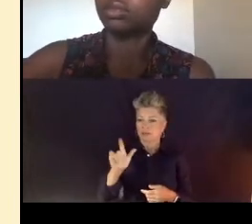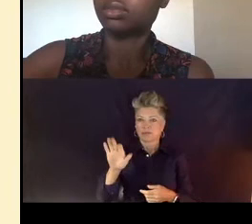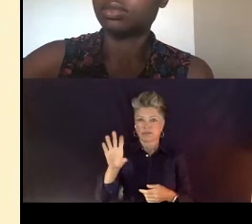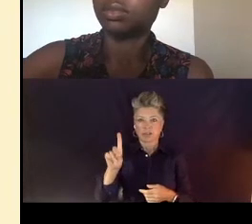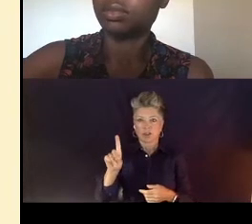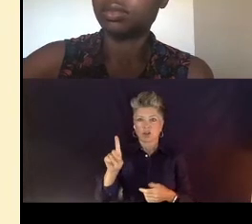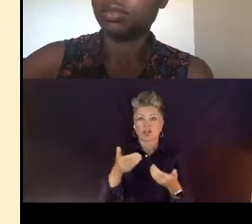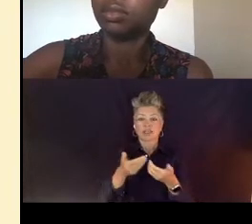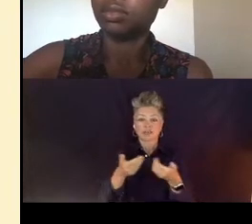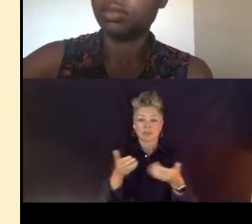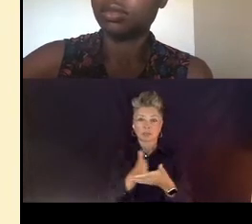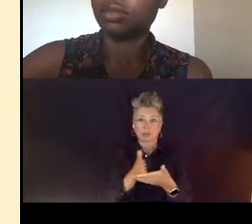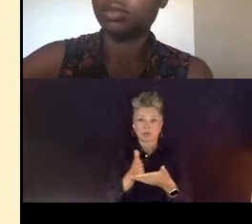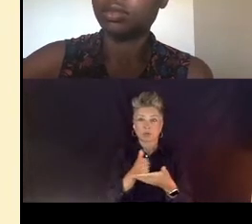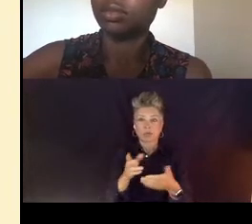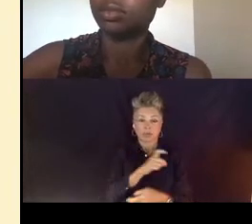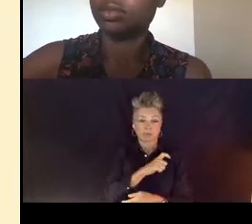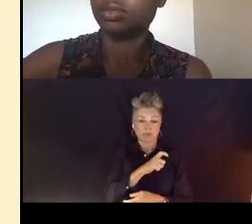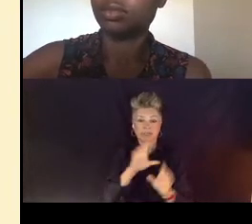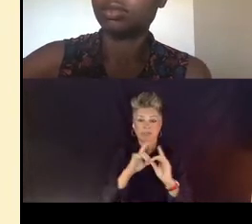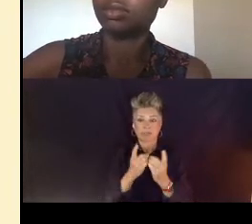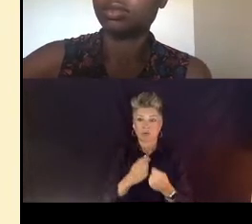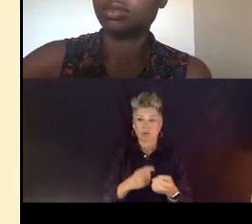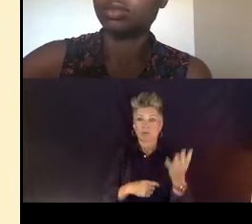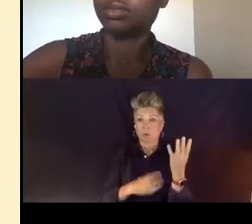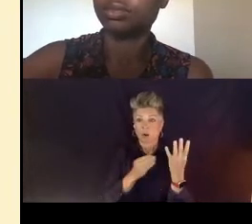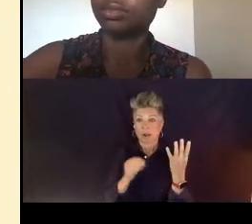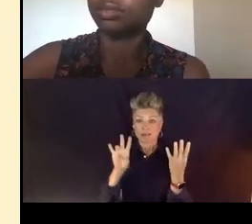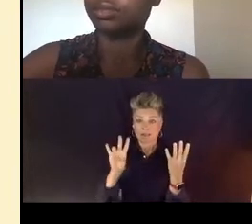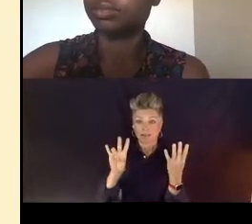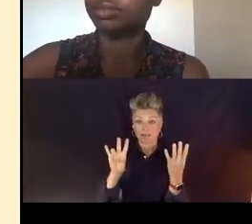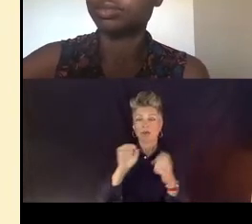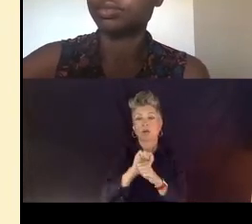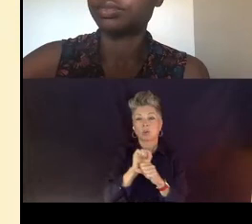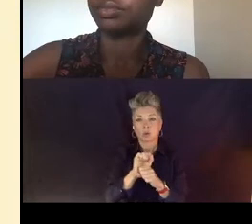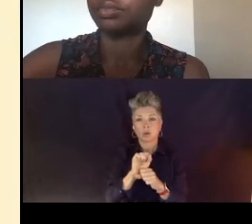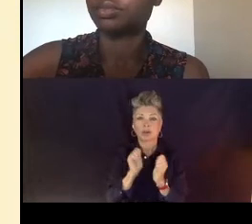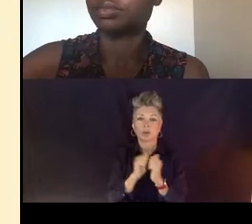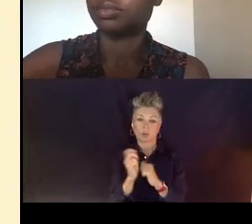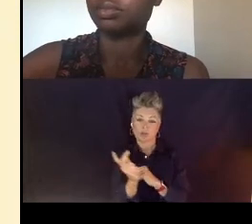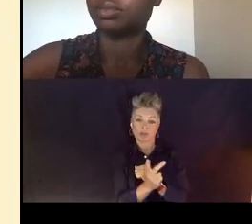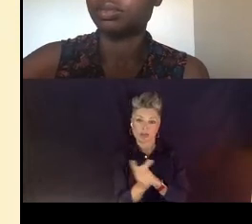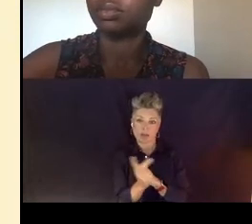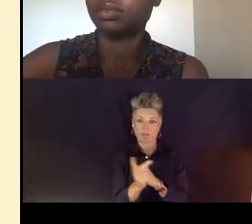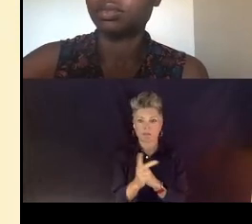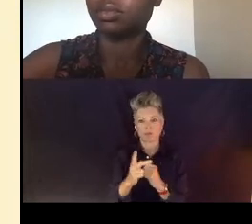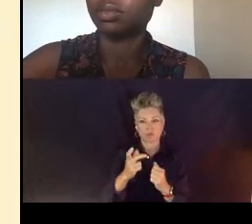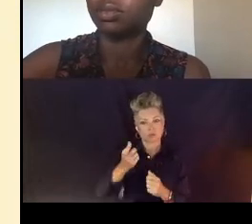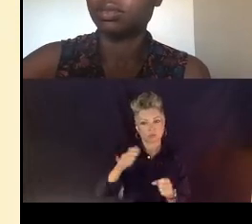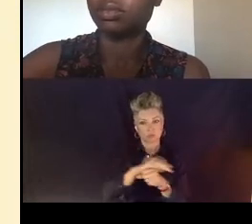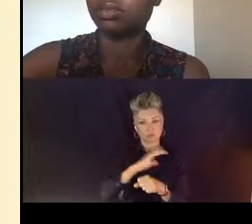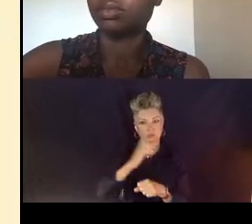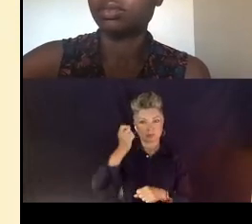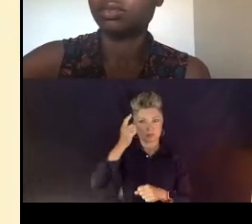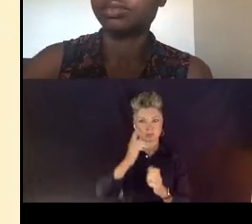Milwaukee Police Districts 4 and 7. So working with them to try to get just kind of get a grasp on what traffic is